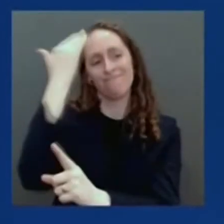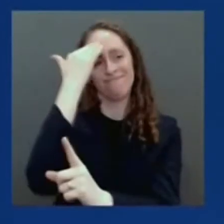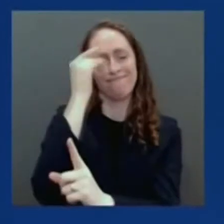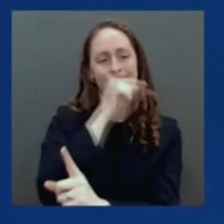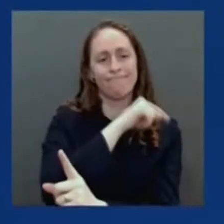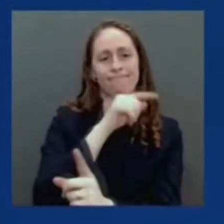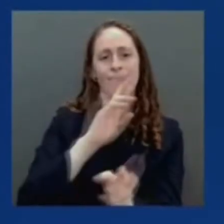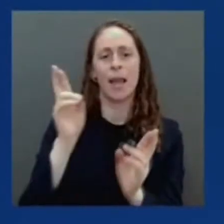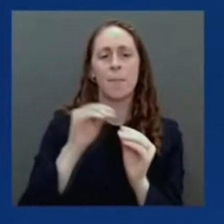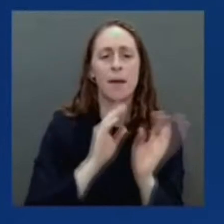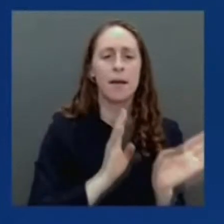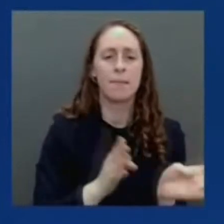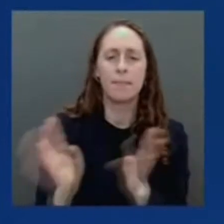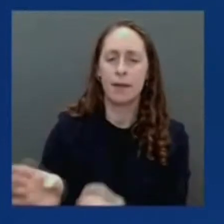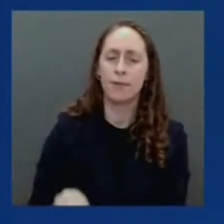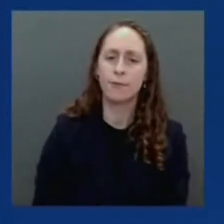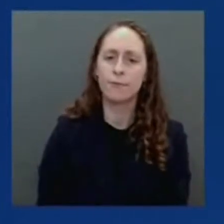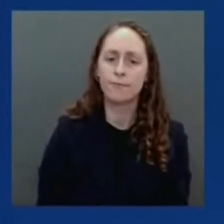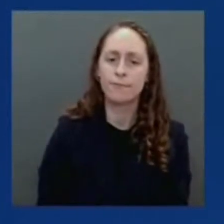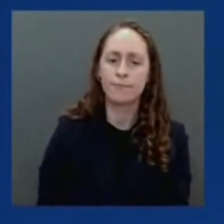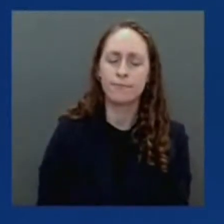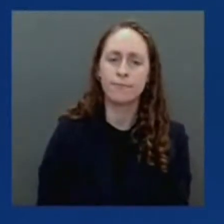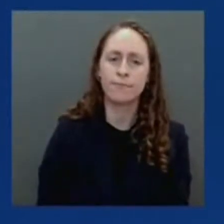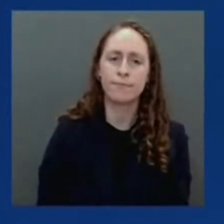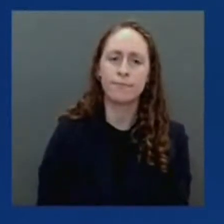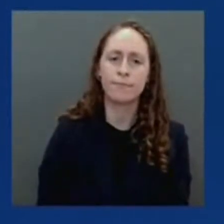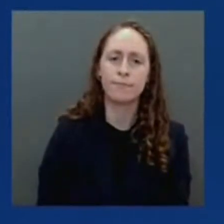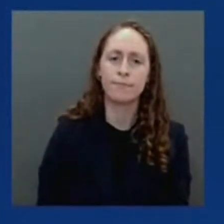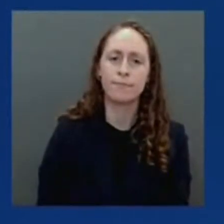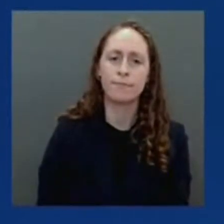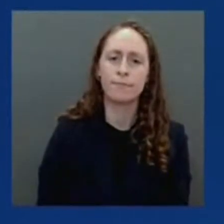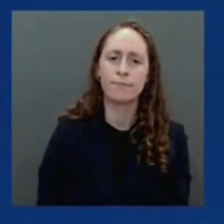Last question. Let's go to Peter Sullivan, The Hill.